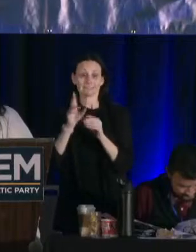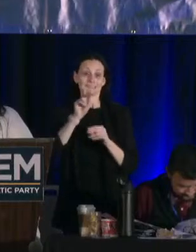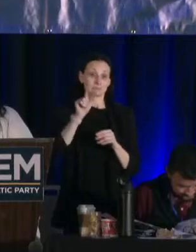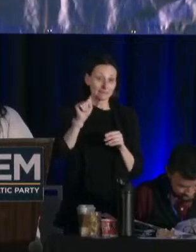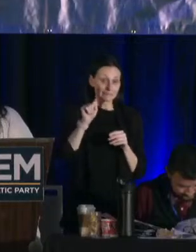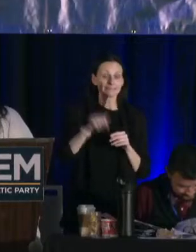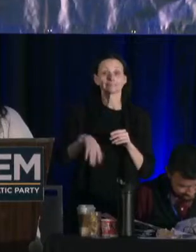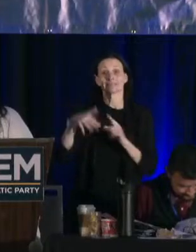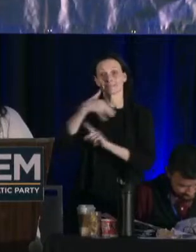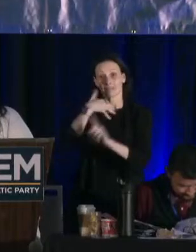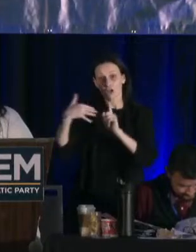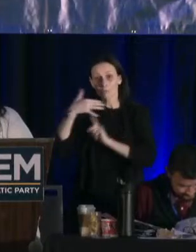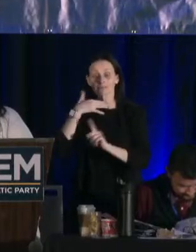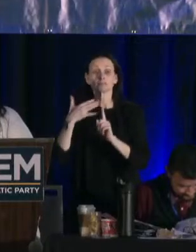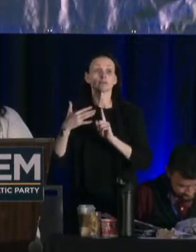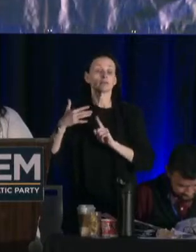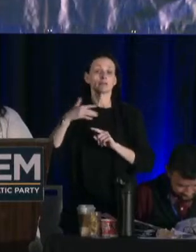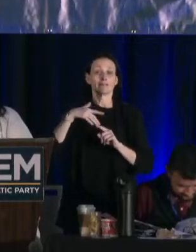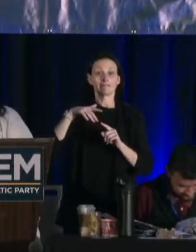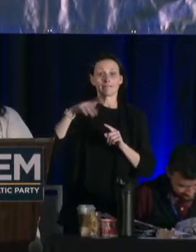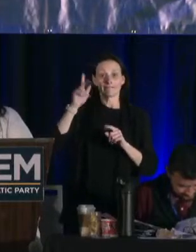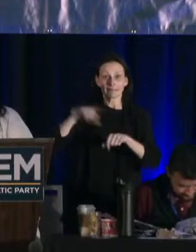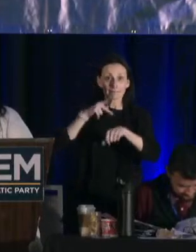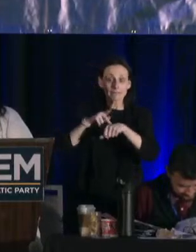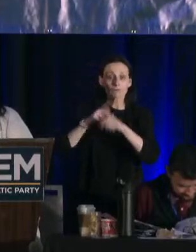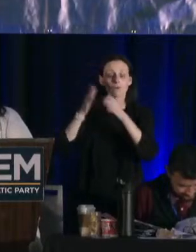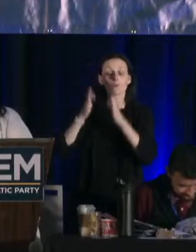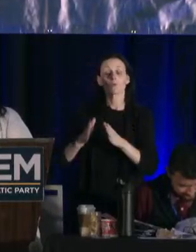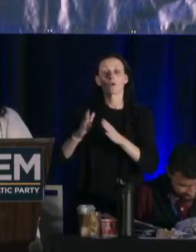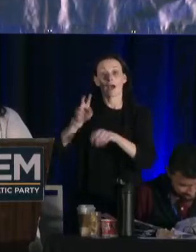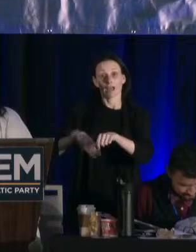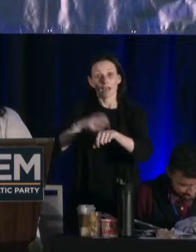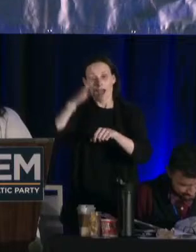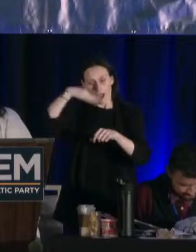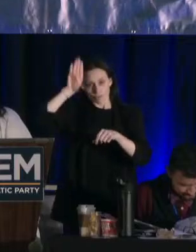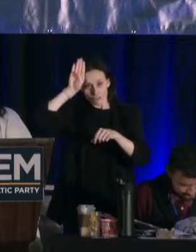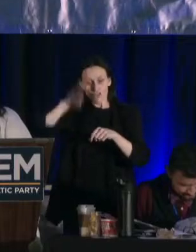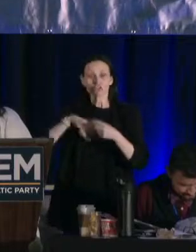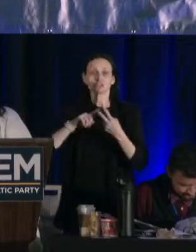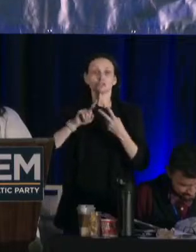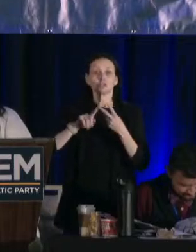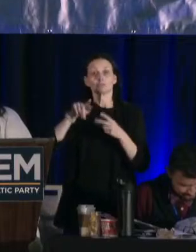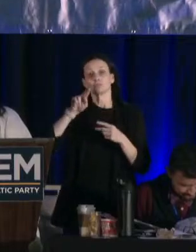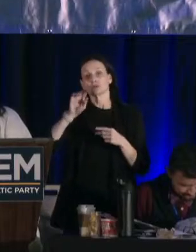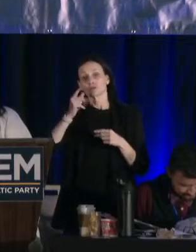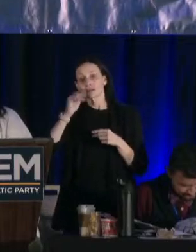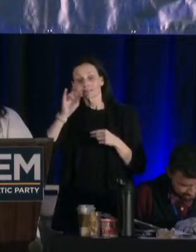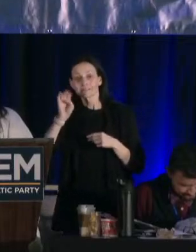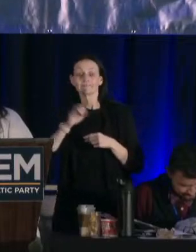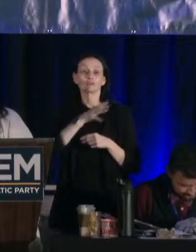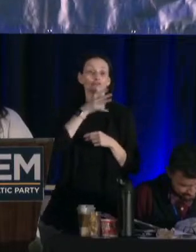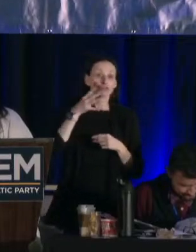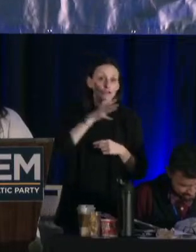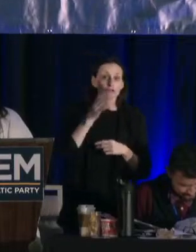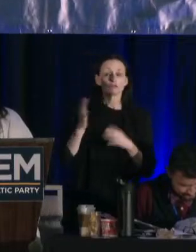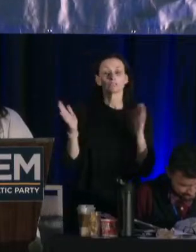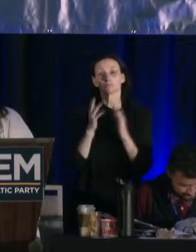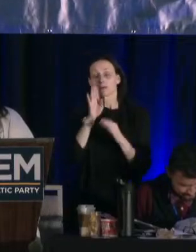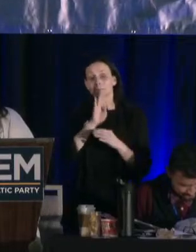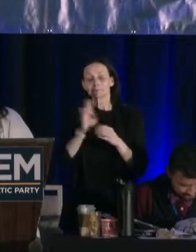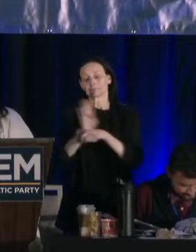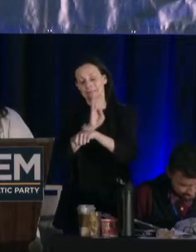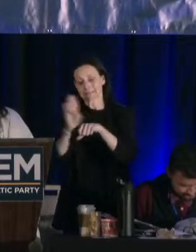Disabilities, Environmental, Filipino, Irish, Labor, Progressive, Rural, Small Business and